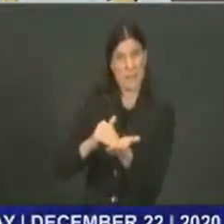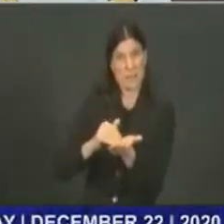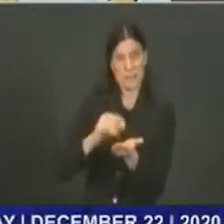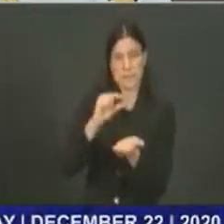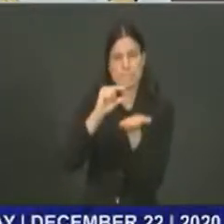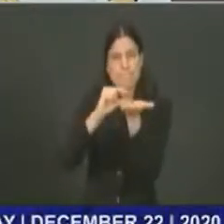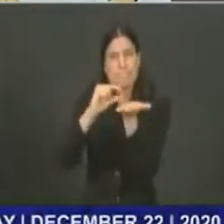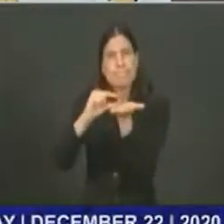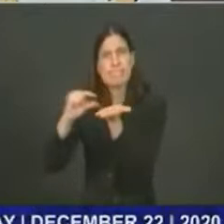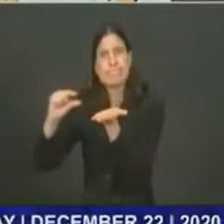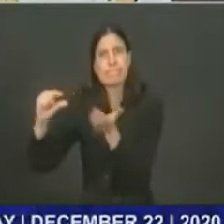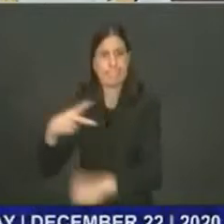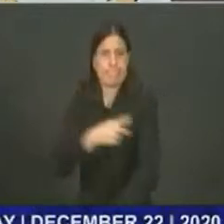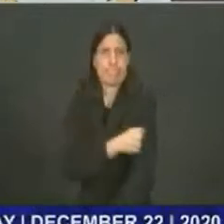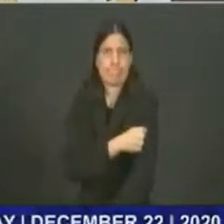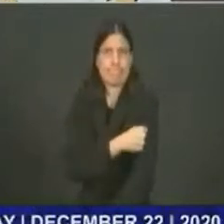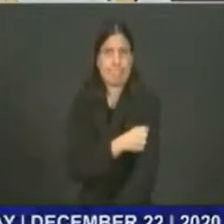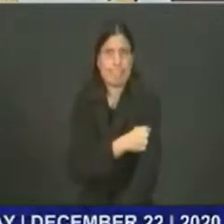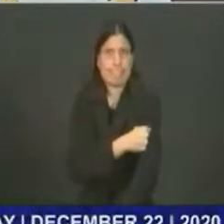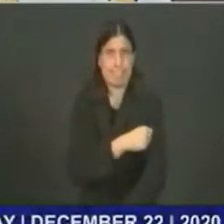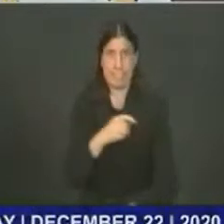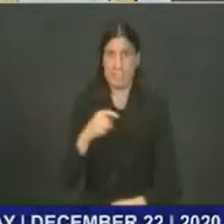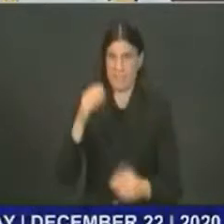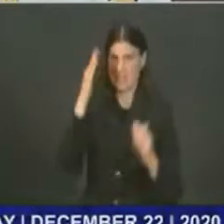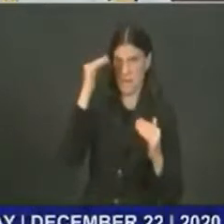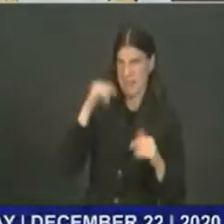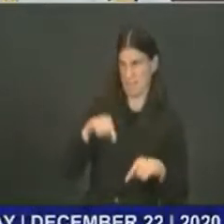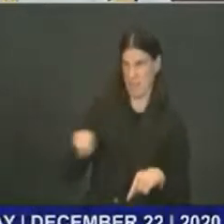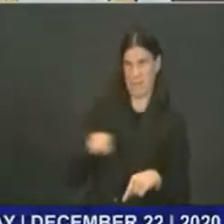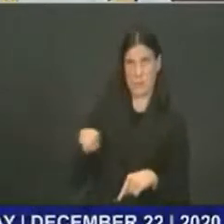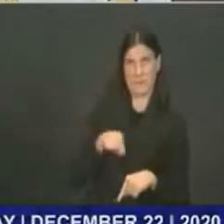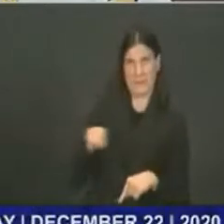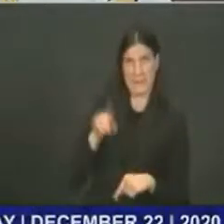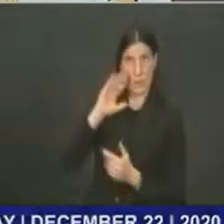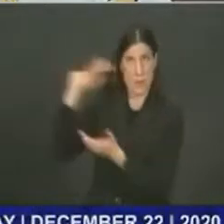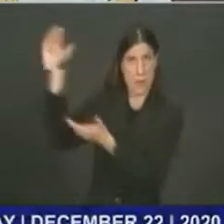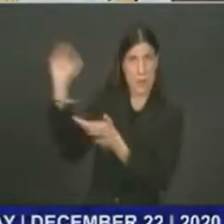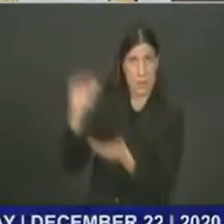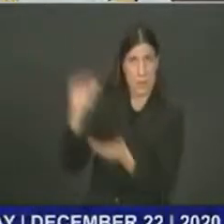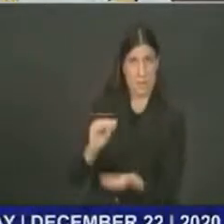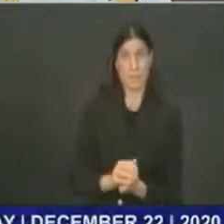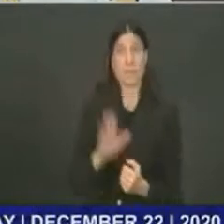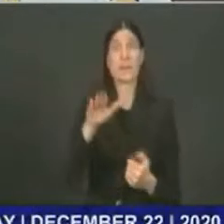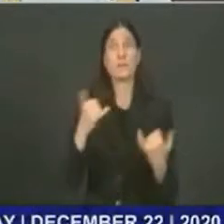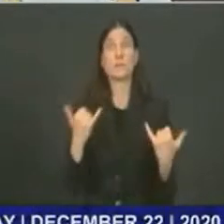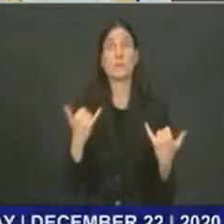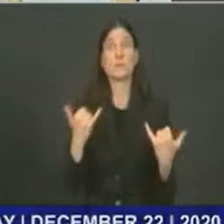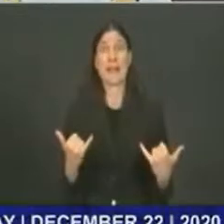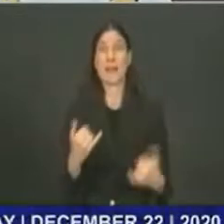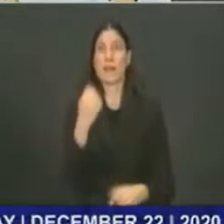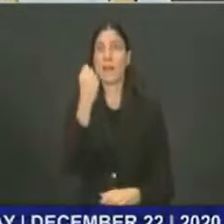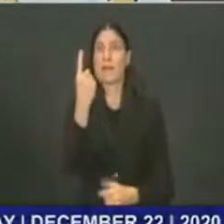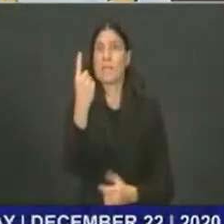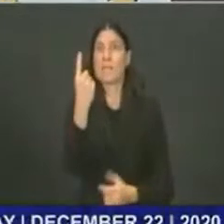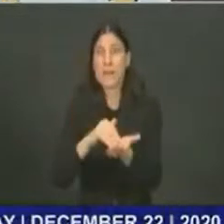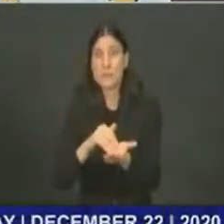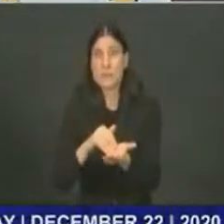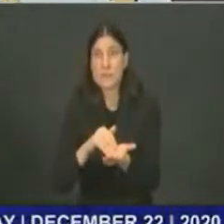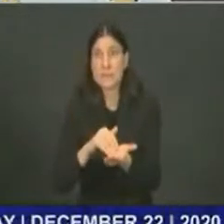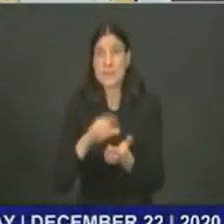11,700 doses are coming into Rhode Island just today alone, which is very exciting. And by the end of the